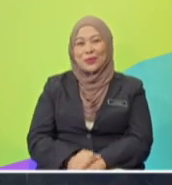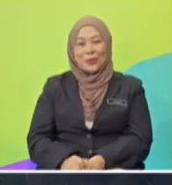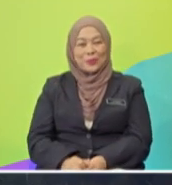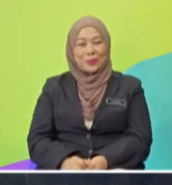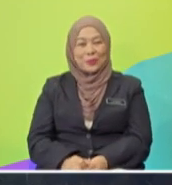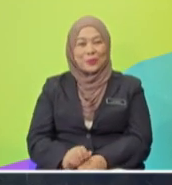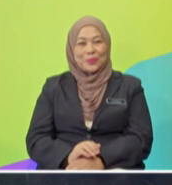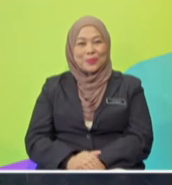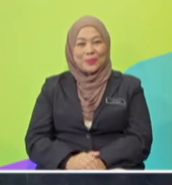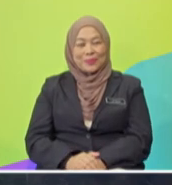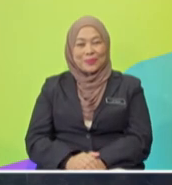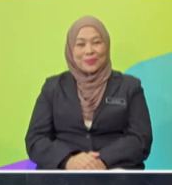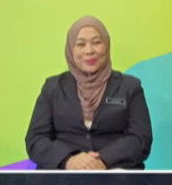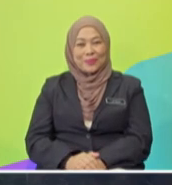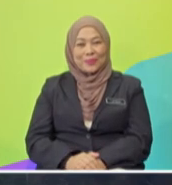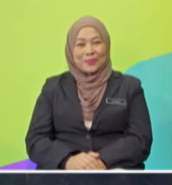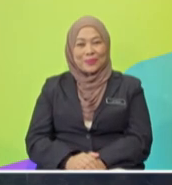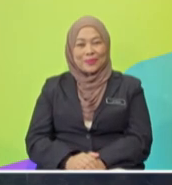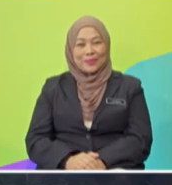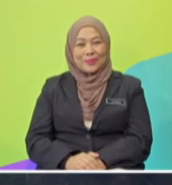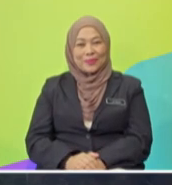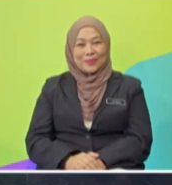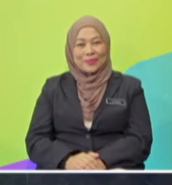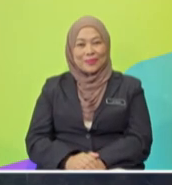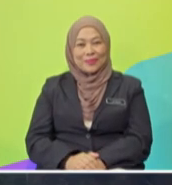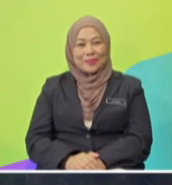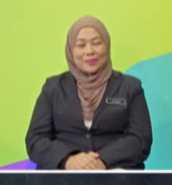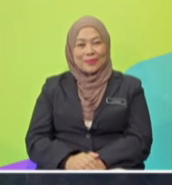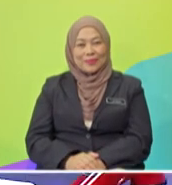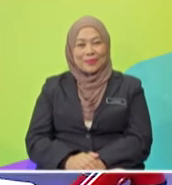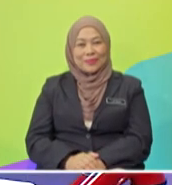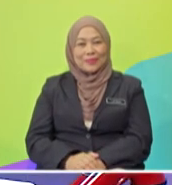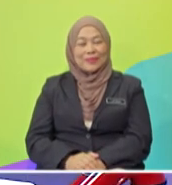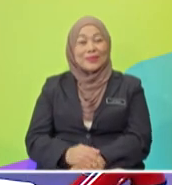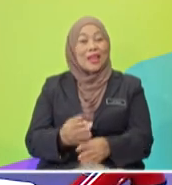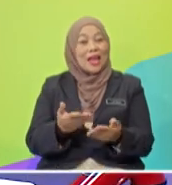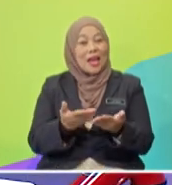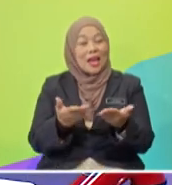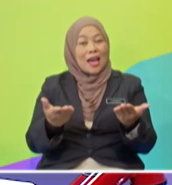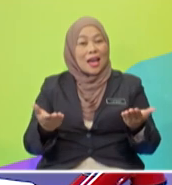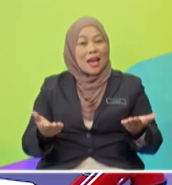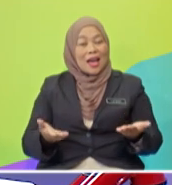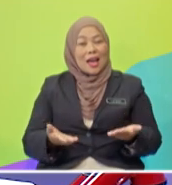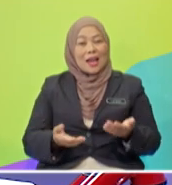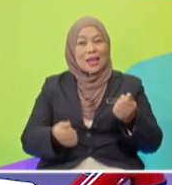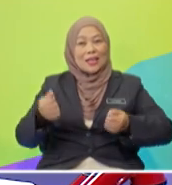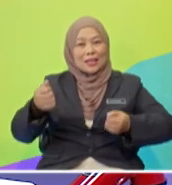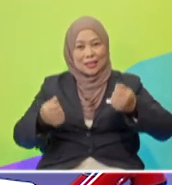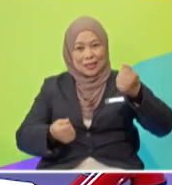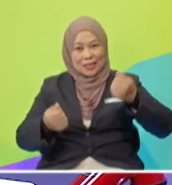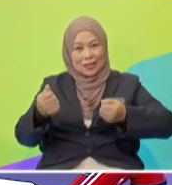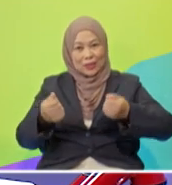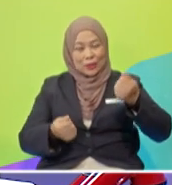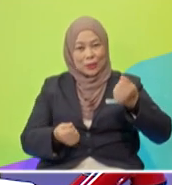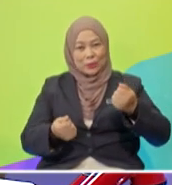so over to you. All right, so land transport is the transport or